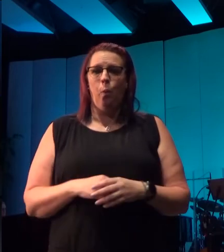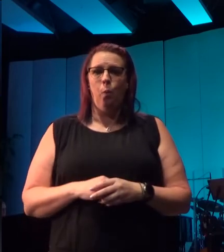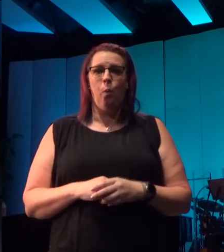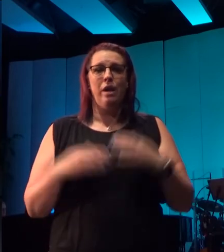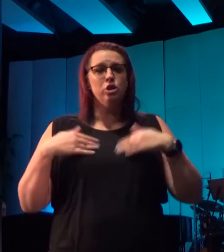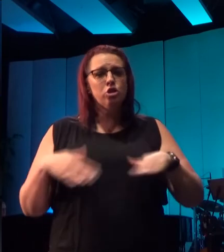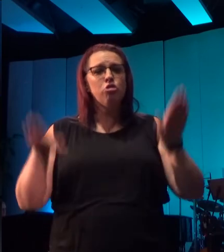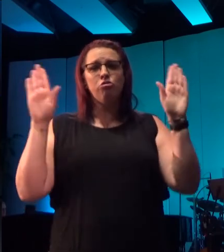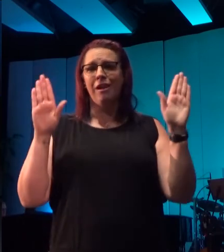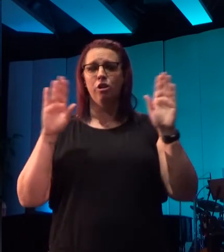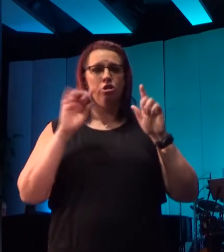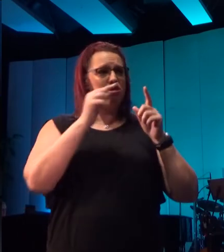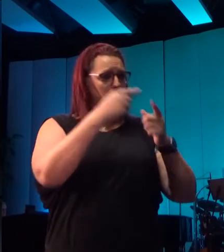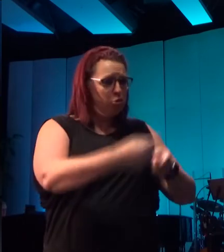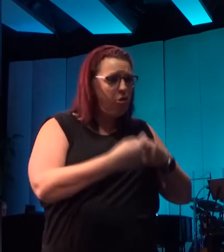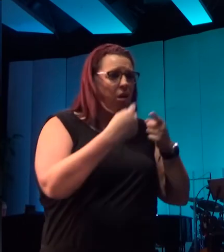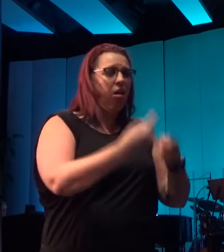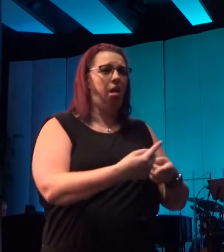Surrender the struggling,